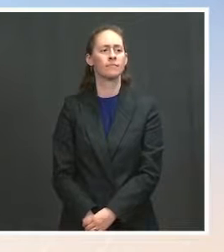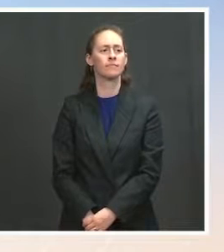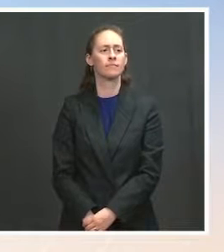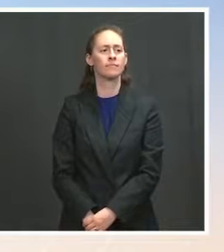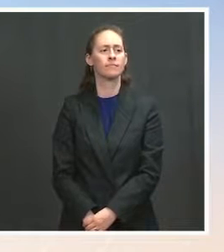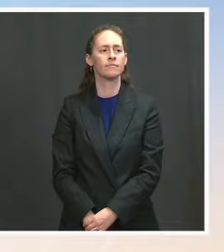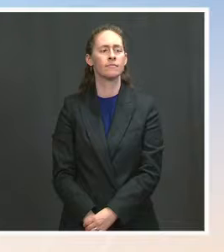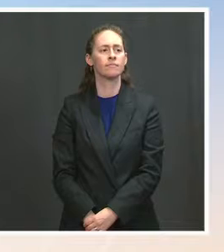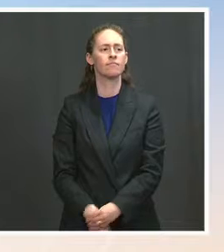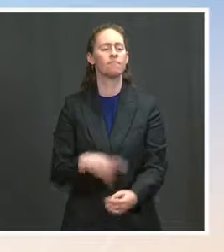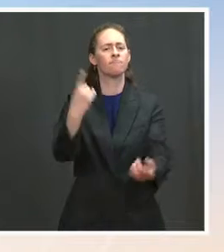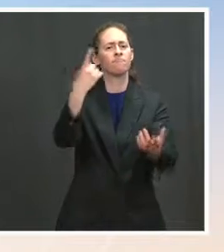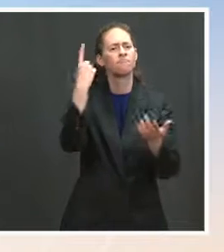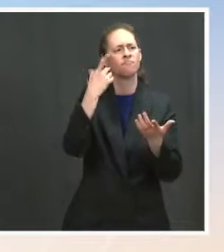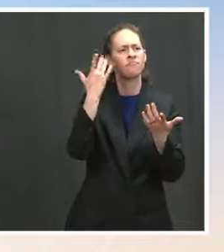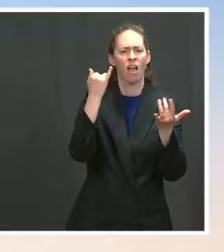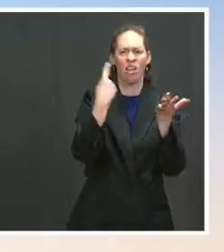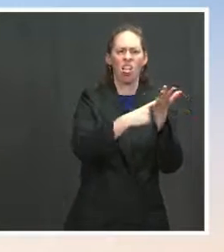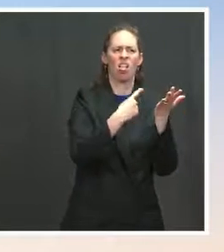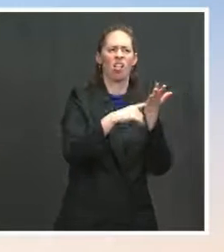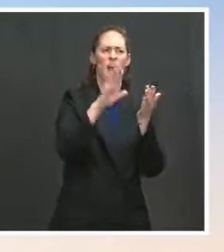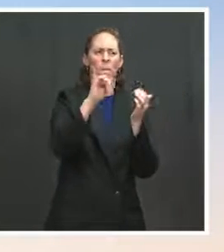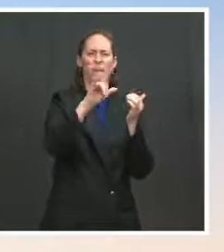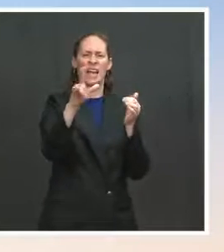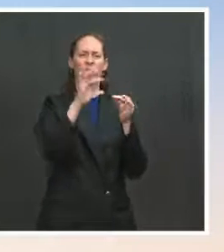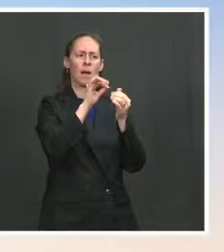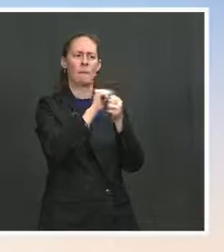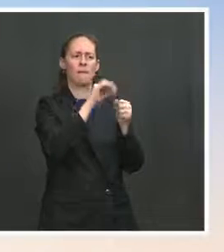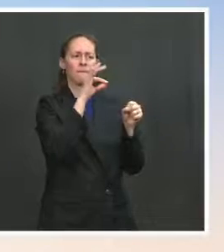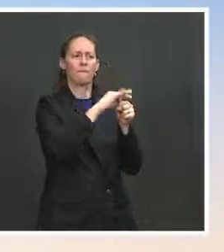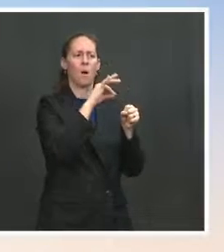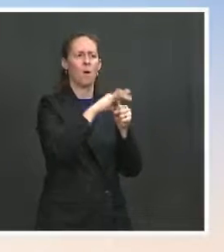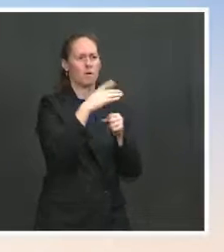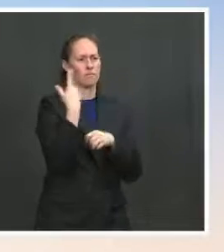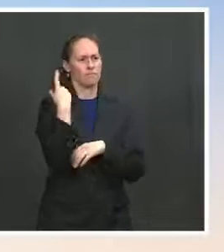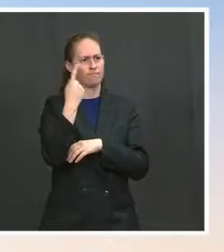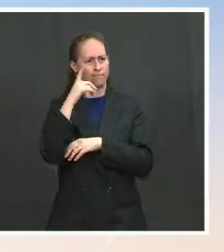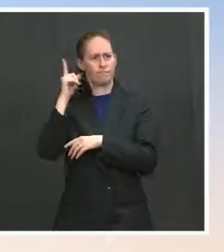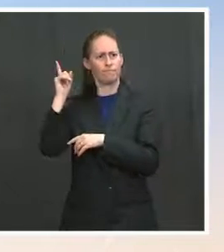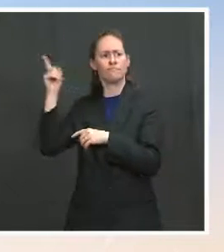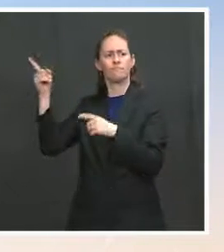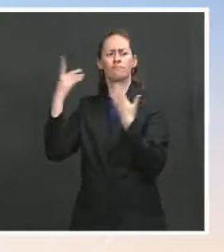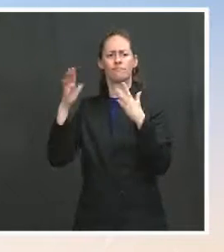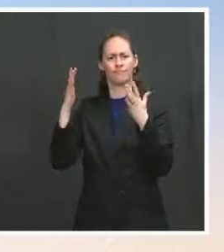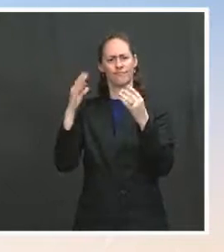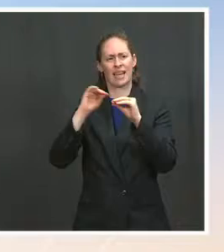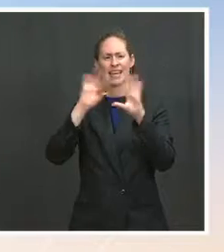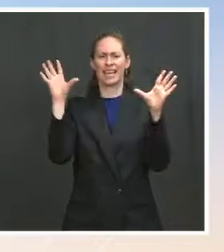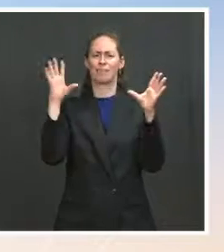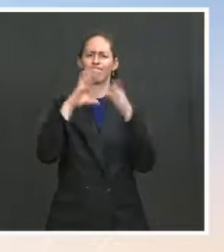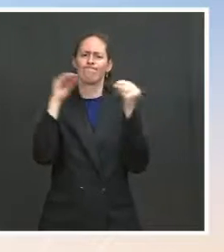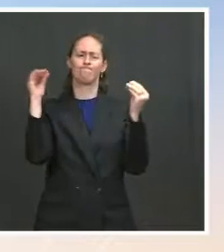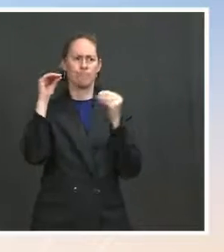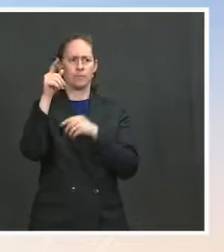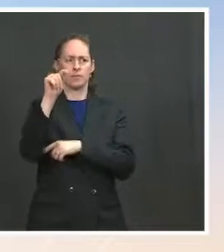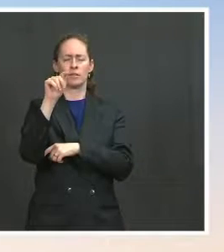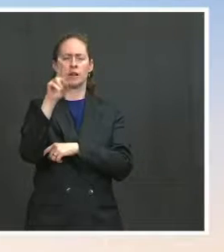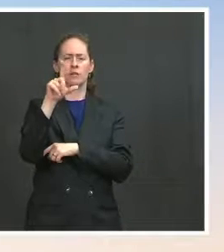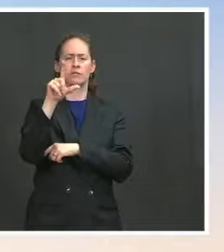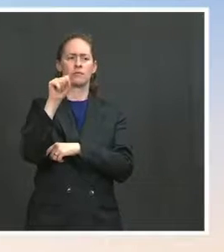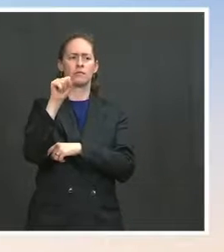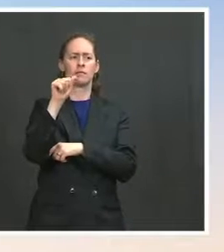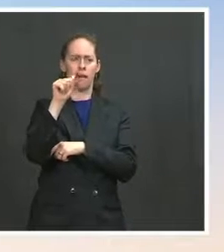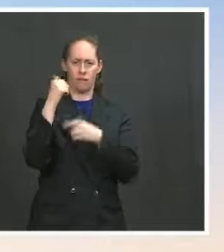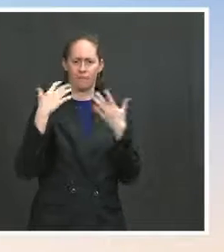that are being introduced around the country, the president spoke out pretty strongly in Tulsa about them. Yeah. Other than the vice